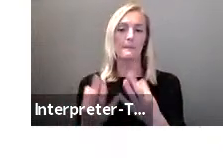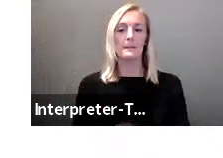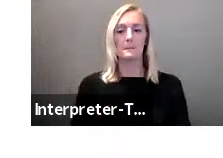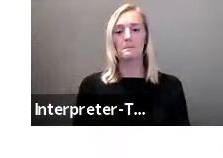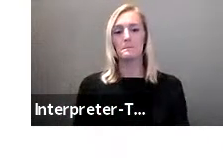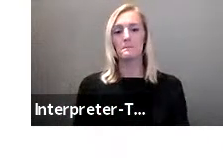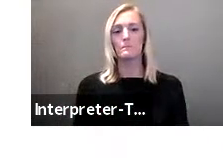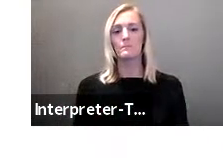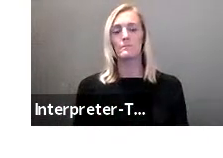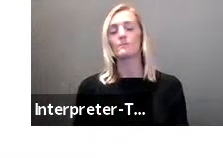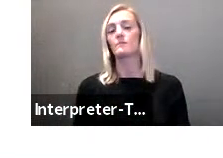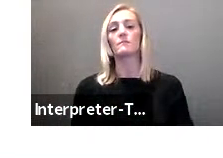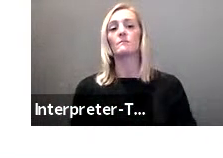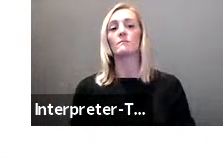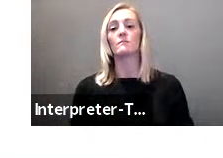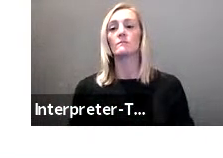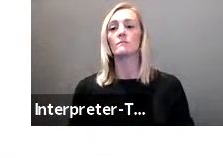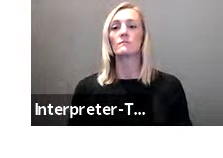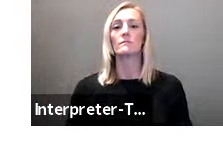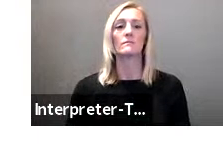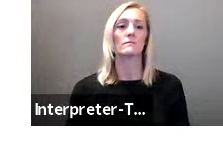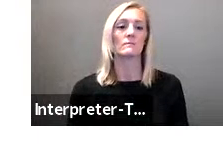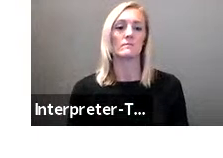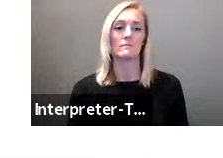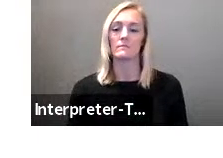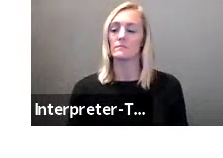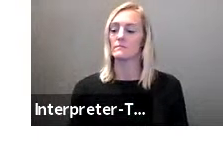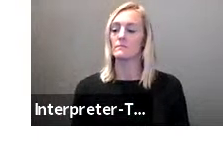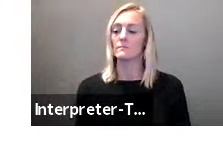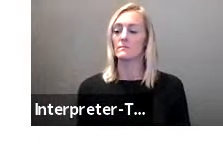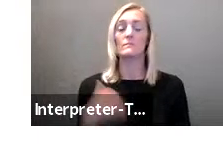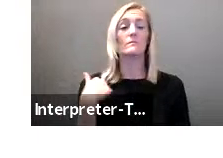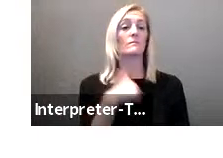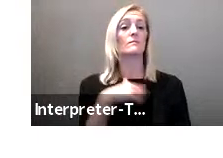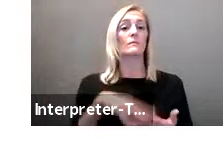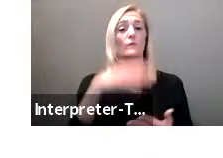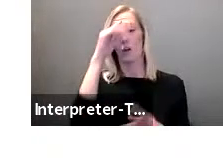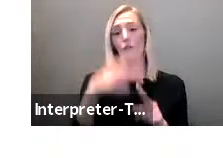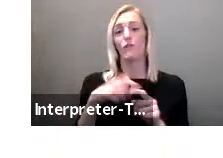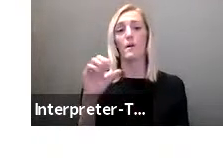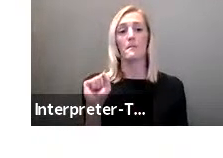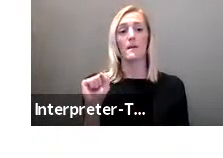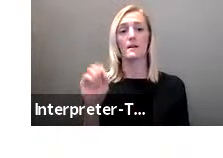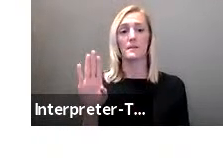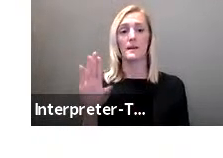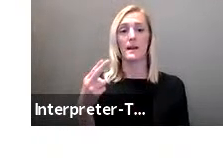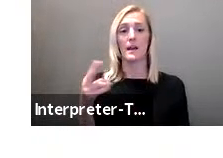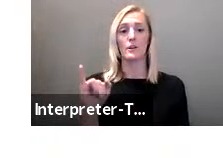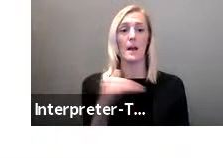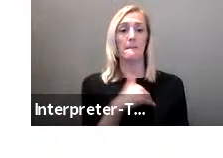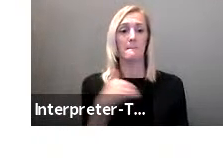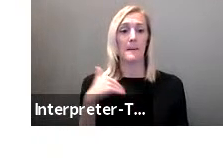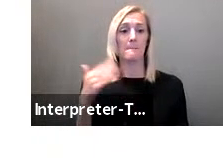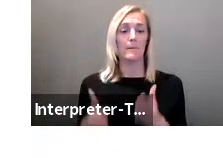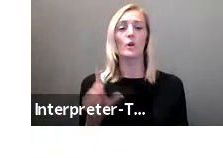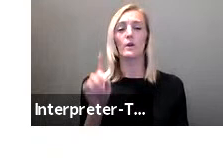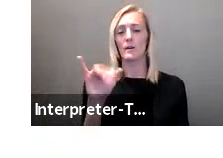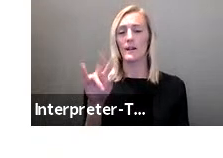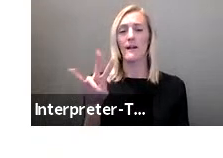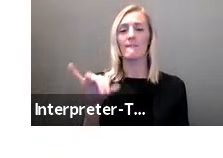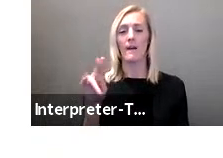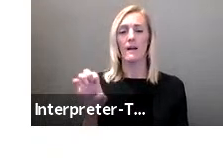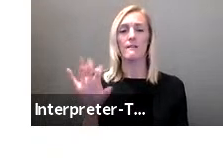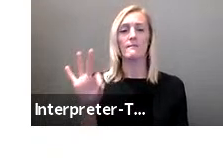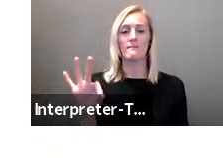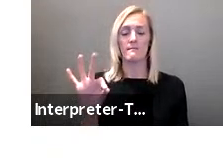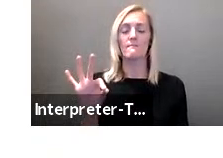slide. What we've learned from our SPHI members, and that is the Divine Nine, we've learned that they so